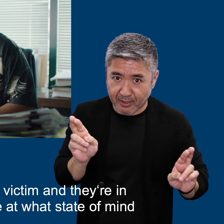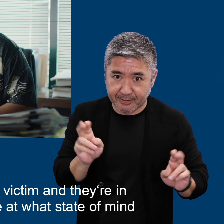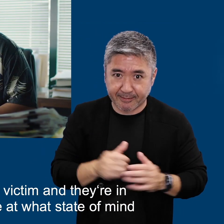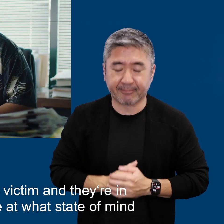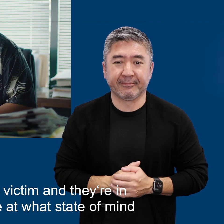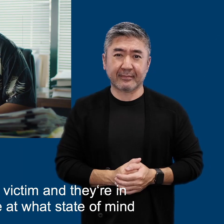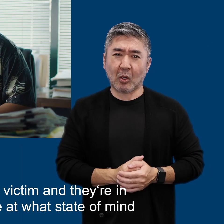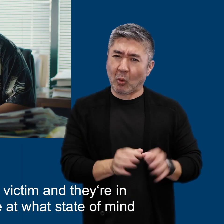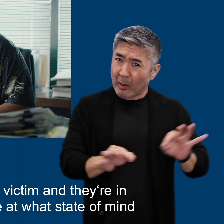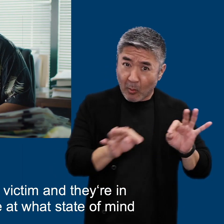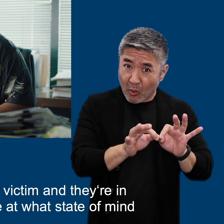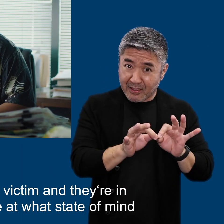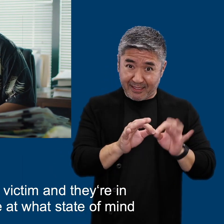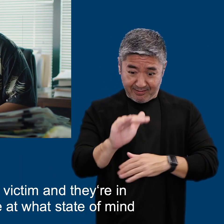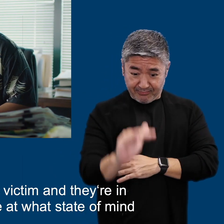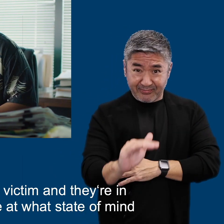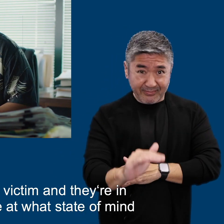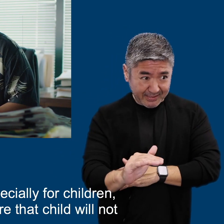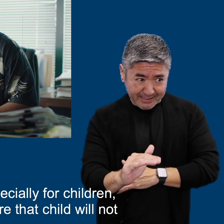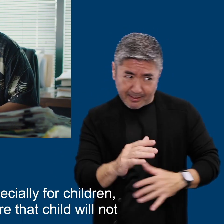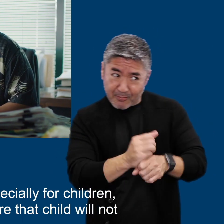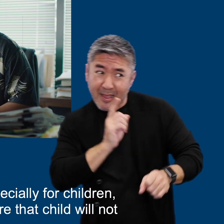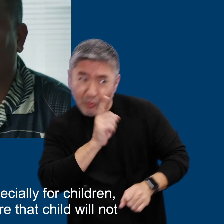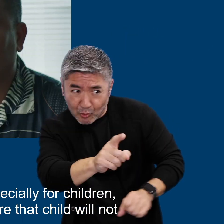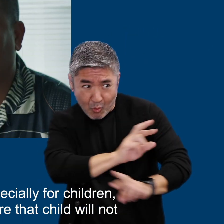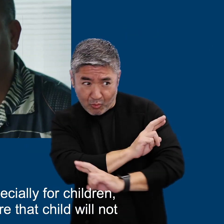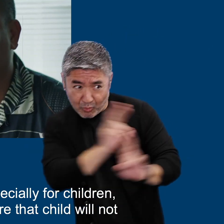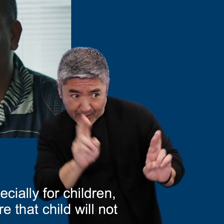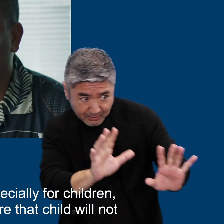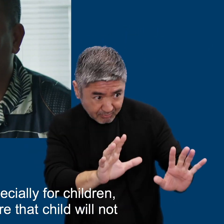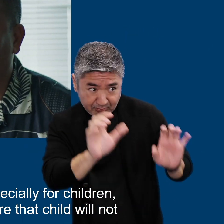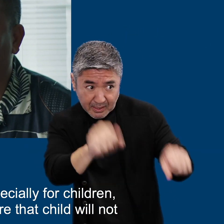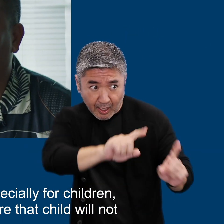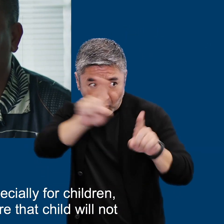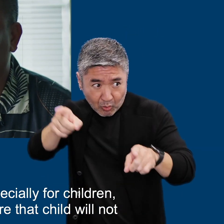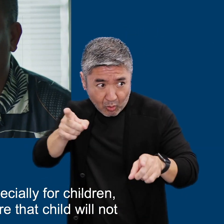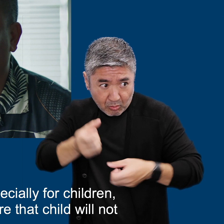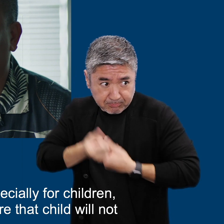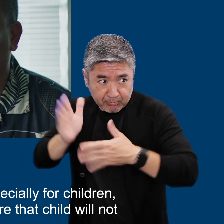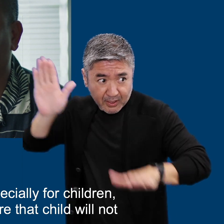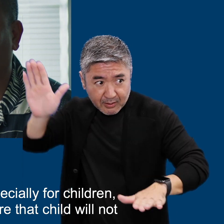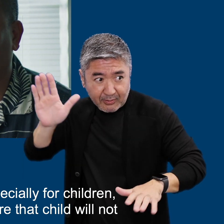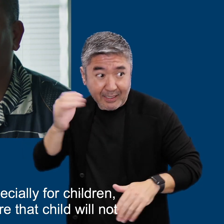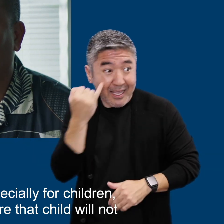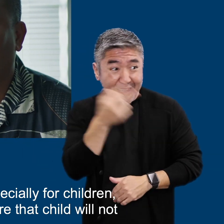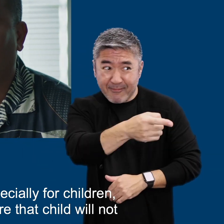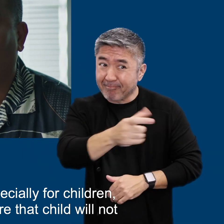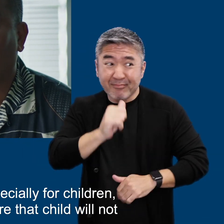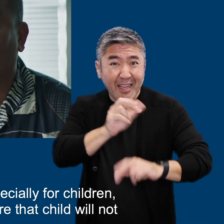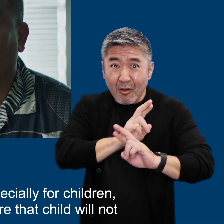in the best position to gauge at what state of mind the victim is in. Especially for children, we want to make sure that that